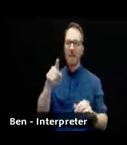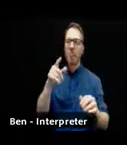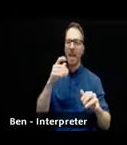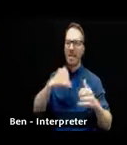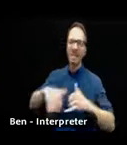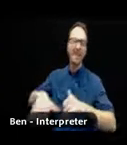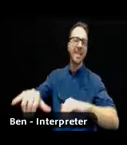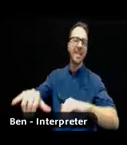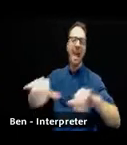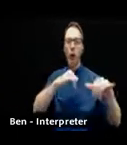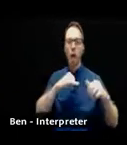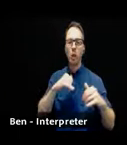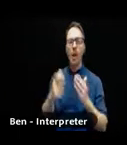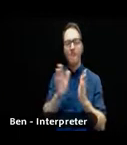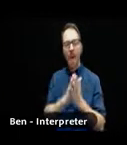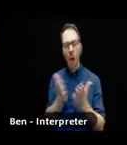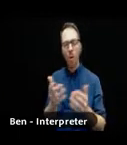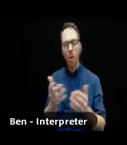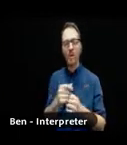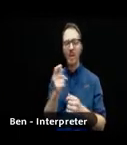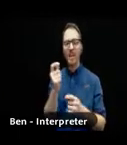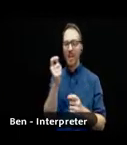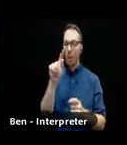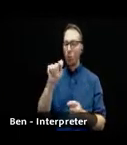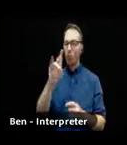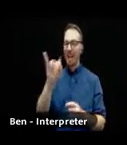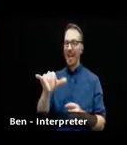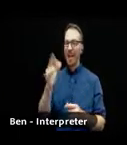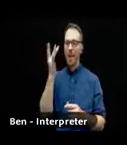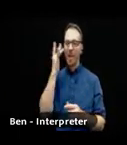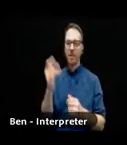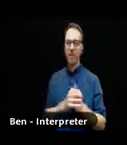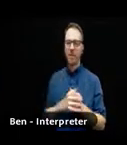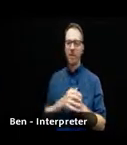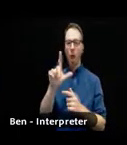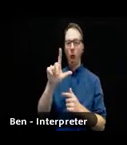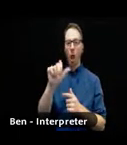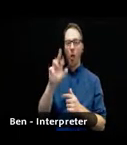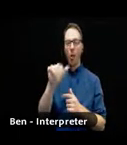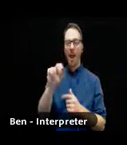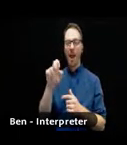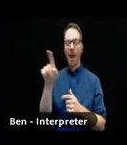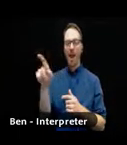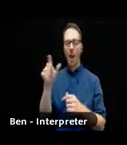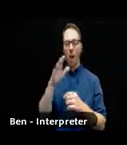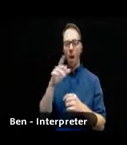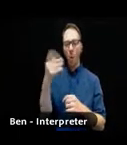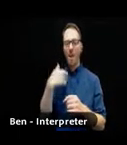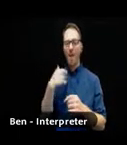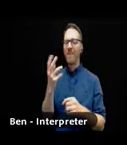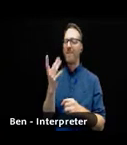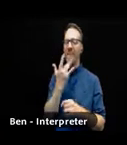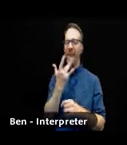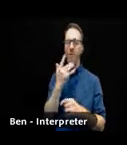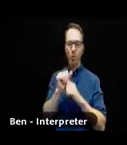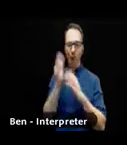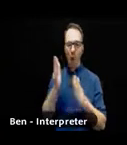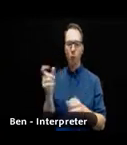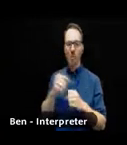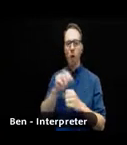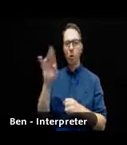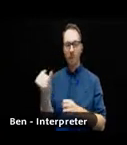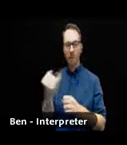and manuals are a little tricky because Lorraine Stutzman-Amstutz is one of my favorite trainers in restorative